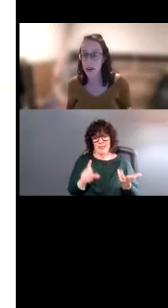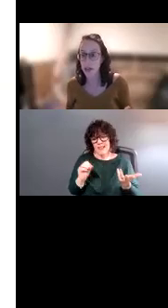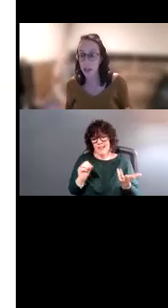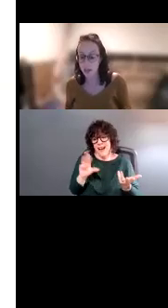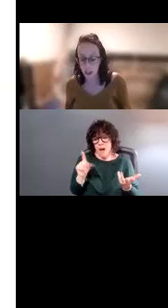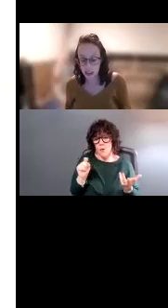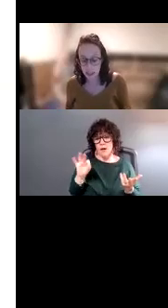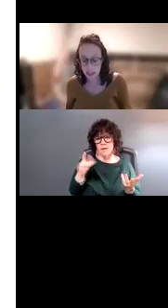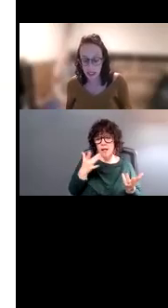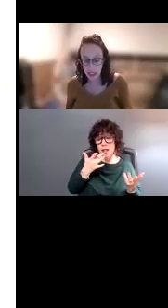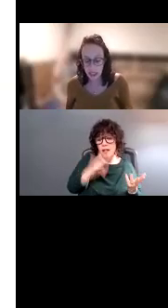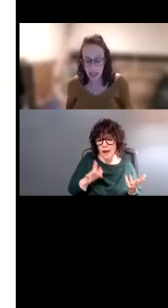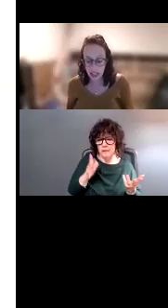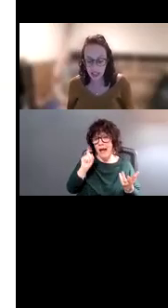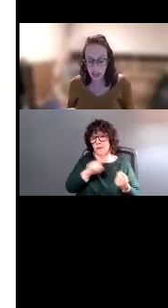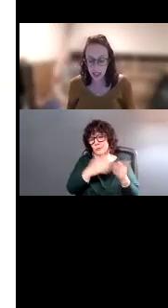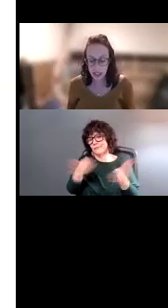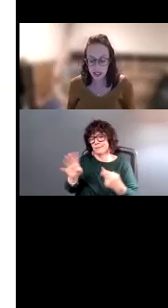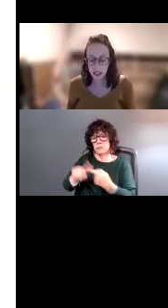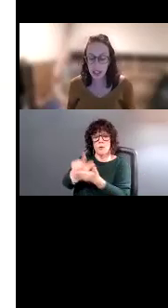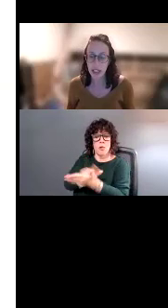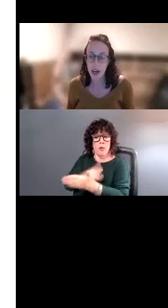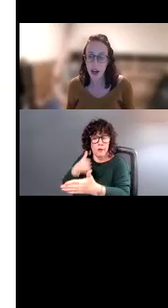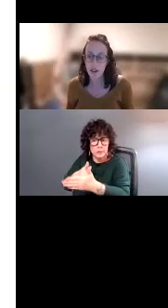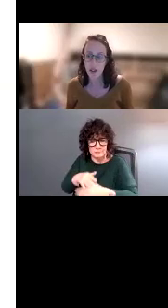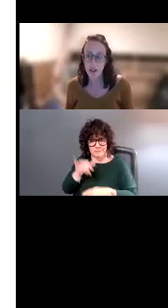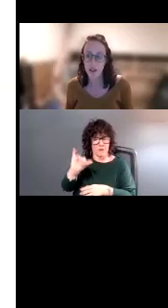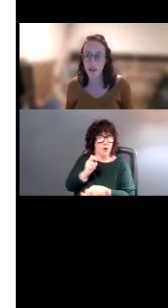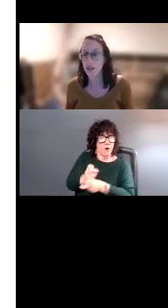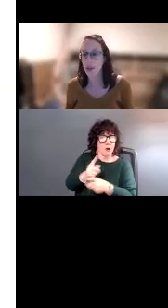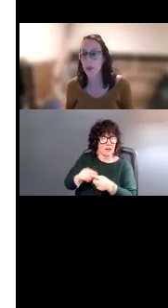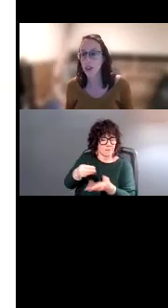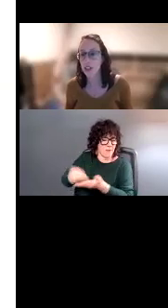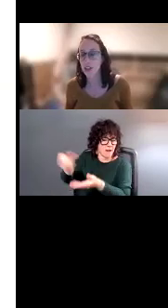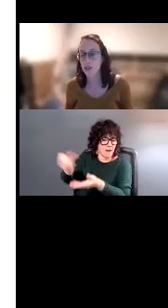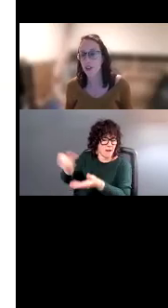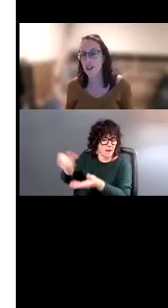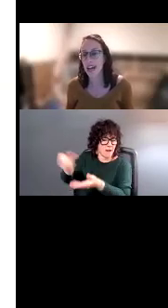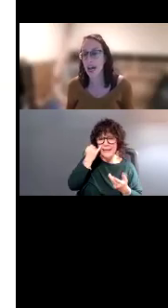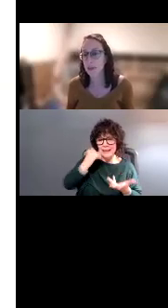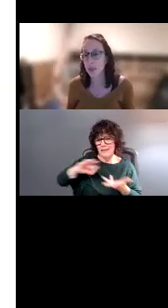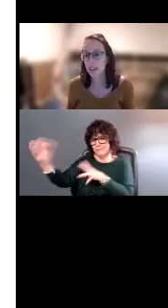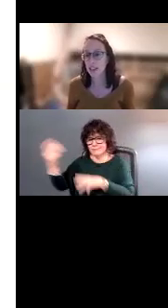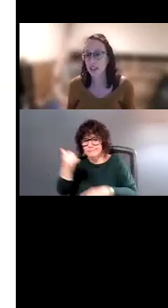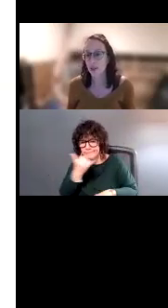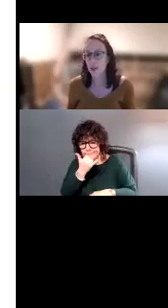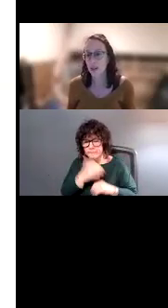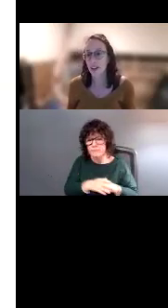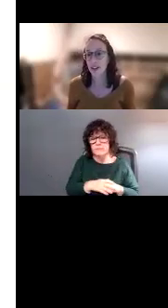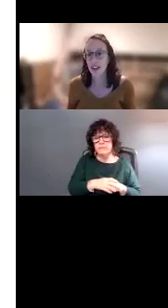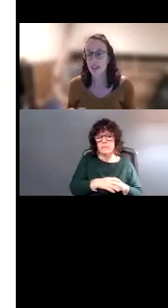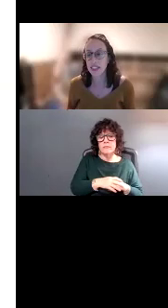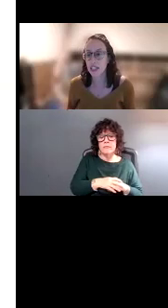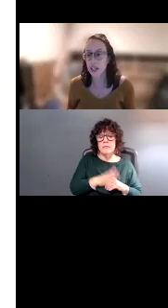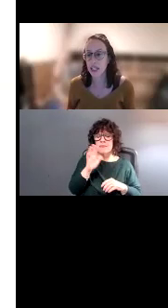full amount up front and not signing off on the final work if you're not happy with it